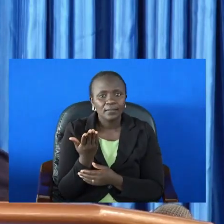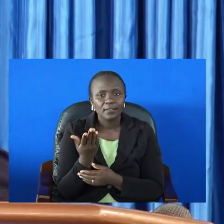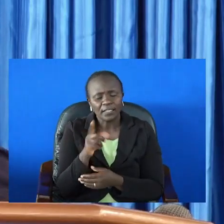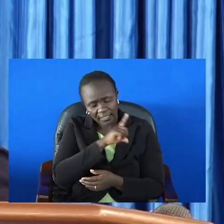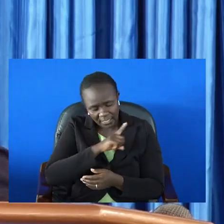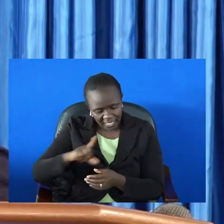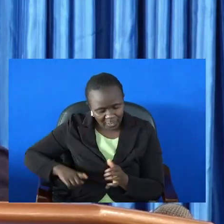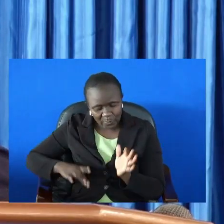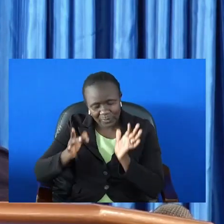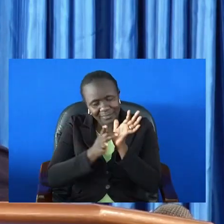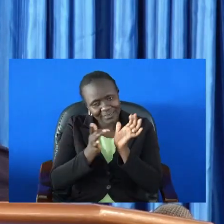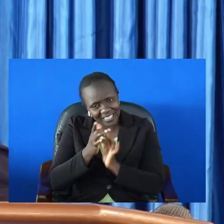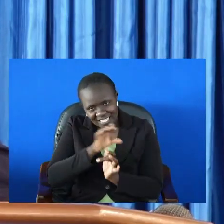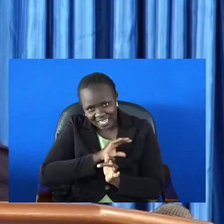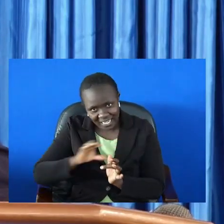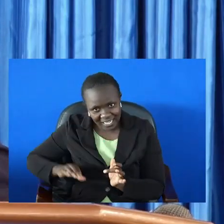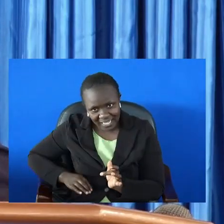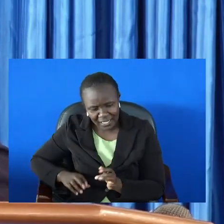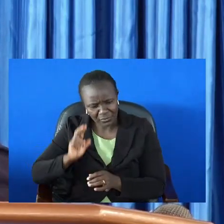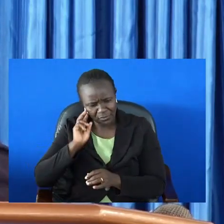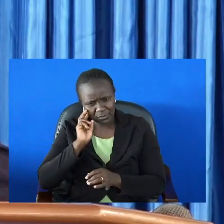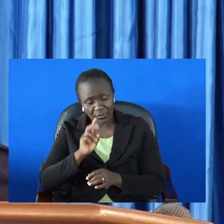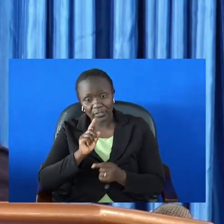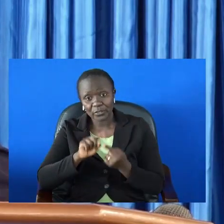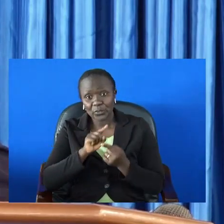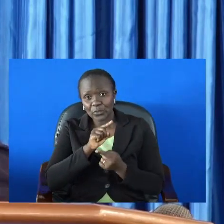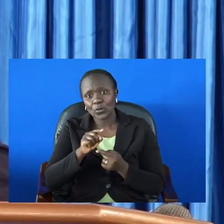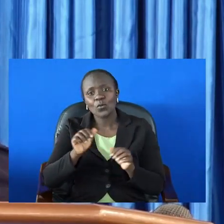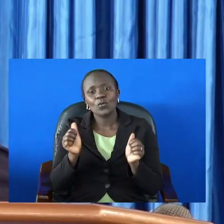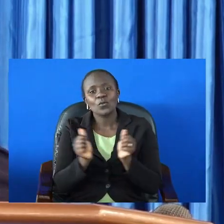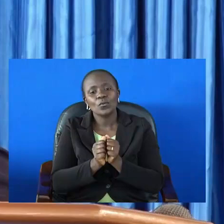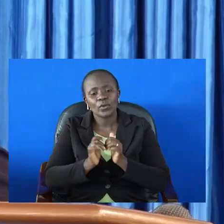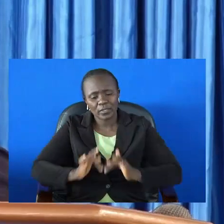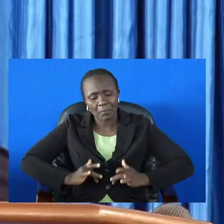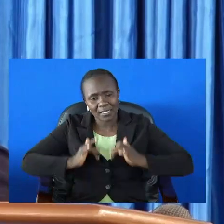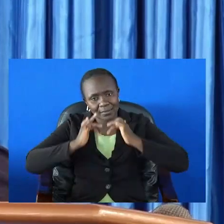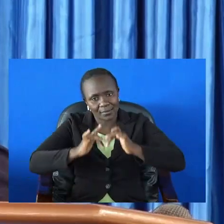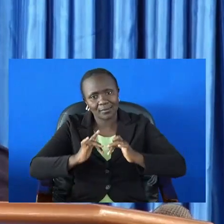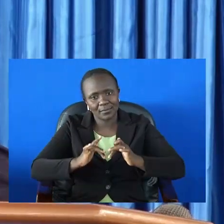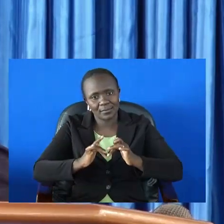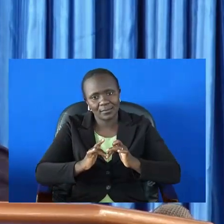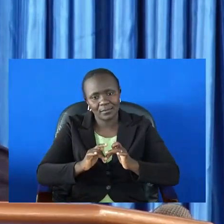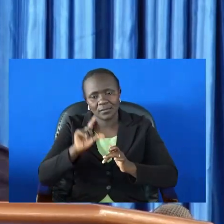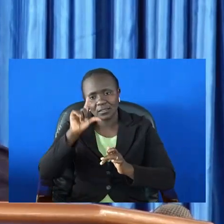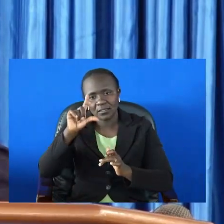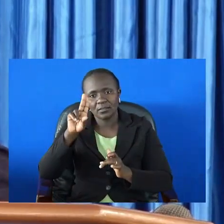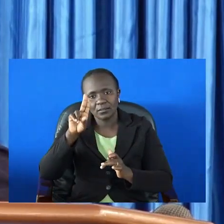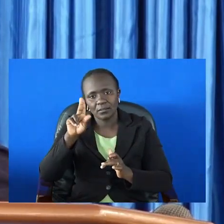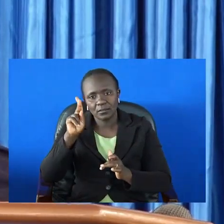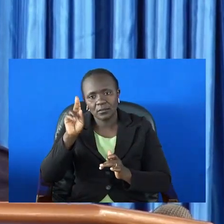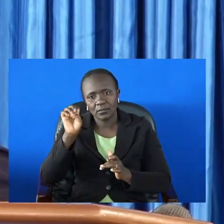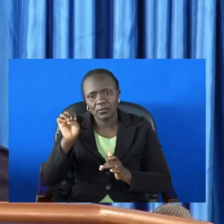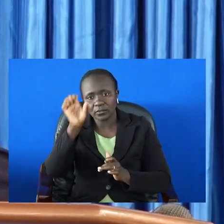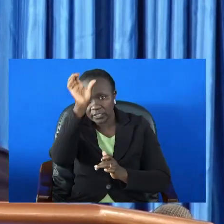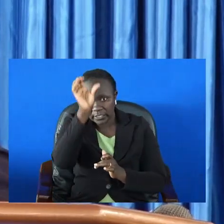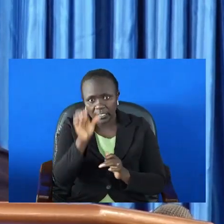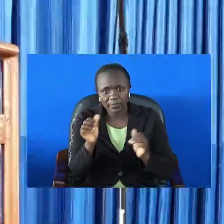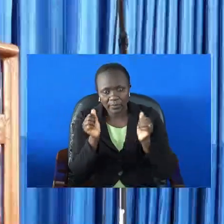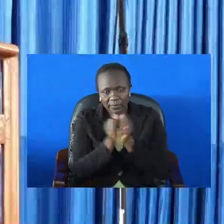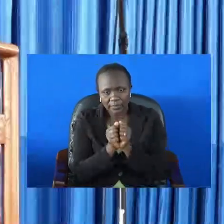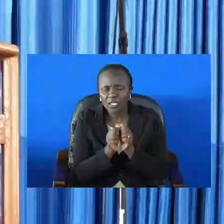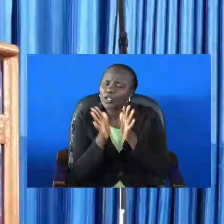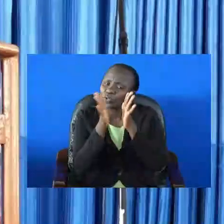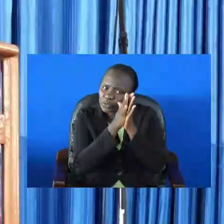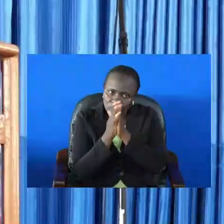Lord Jesus Christ is looking unto you with mercy. That is in the book of Luke chapter 10. That is a